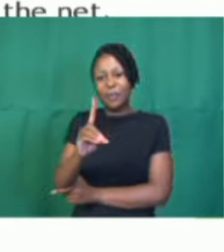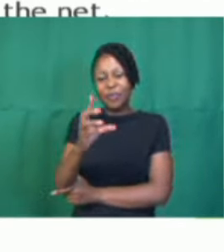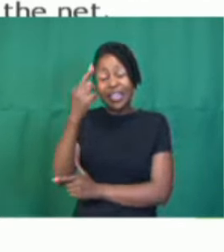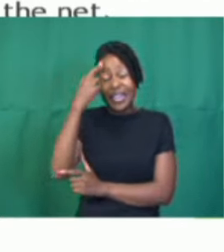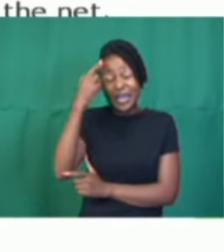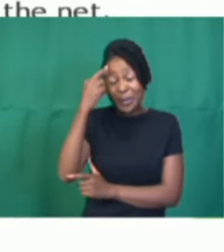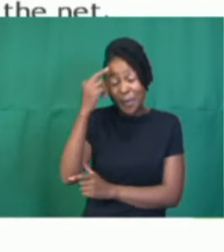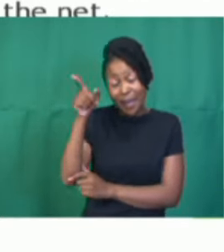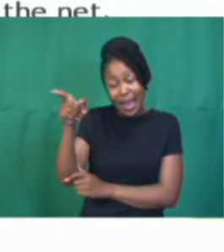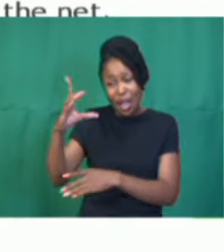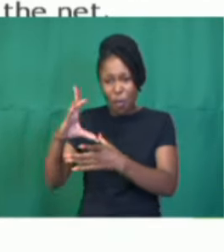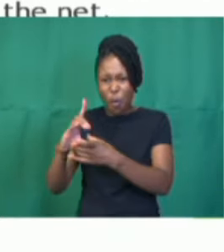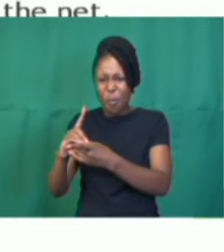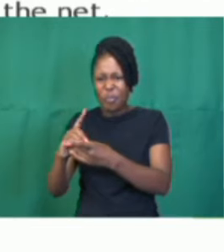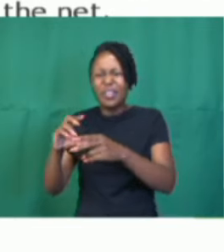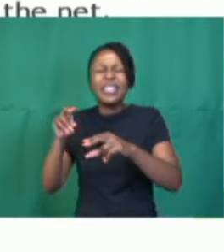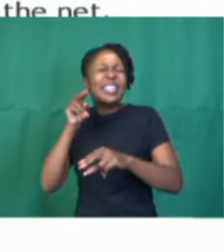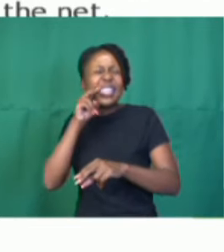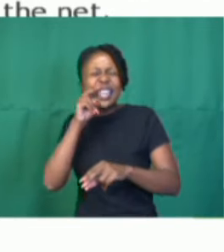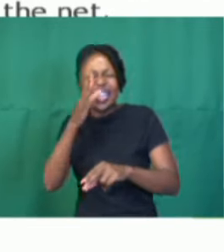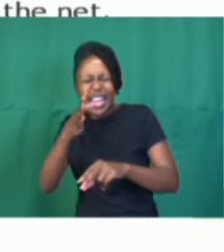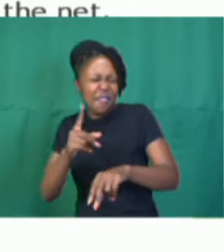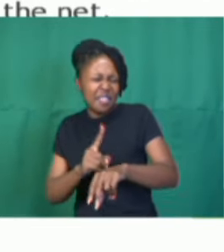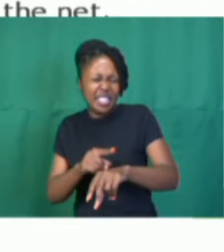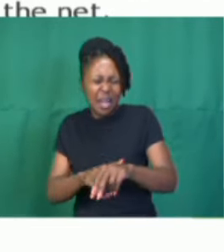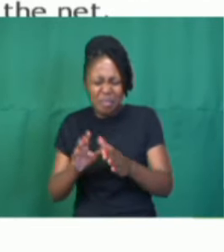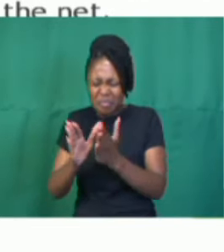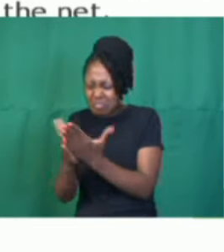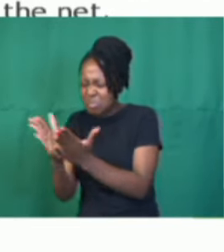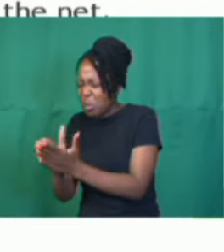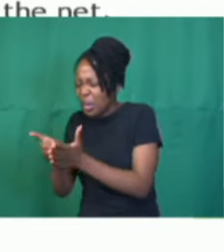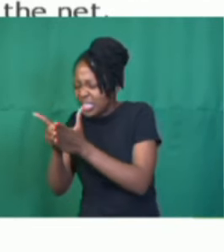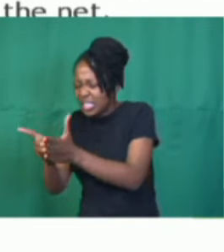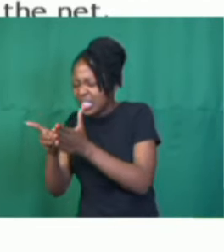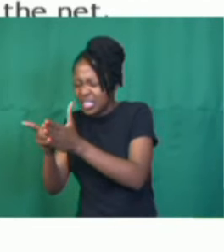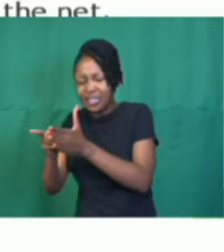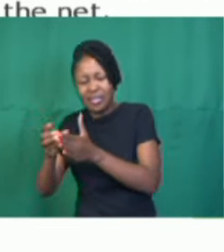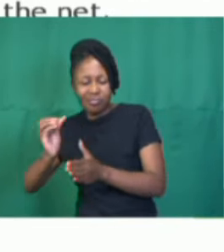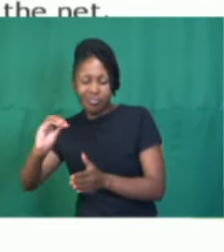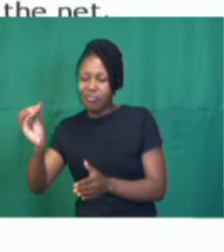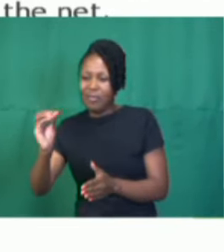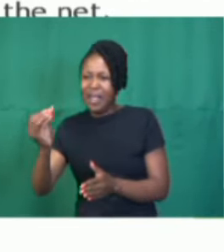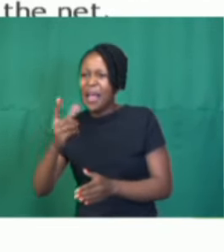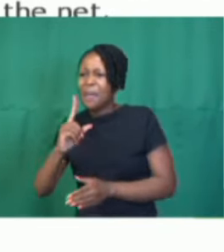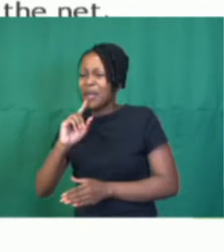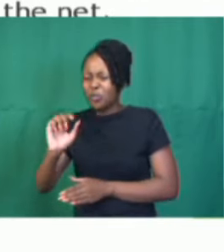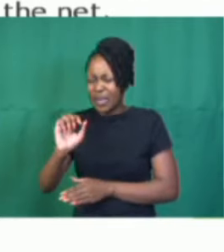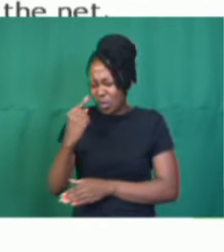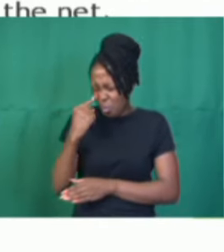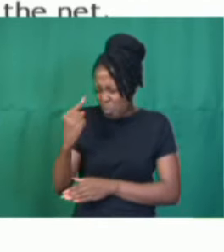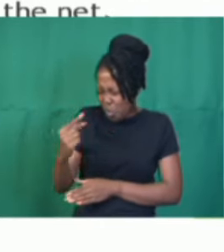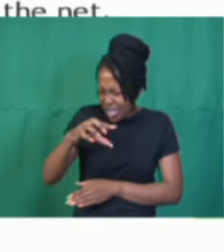to find meanings of the words. You use the context that the word has been used in to find